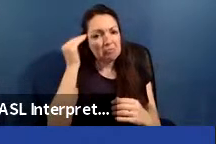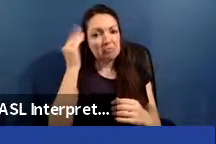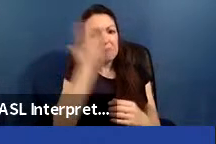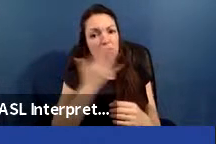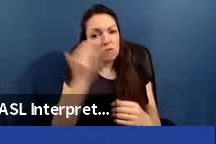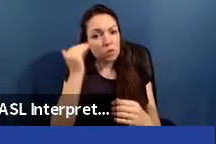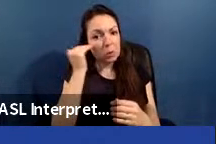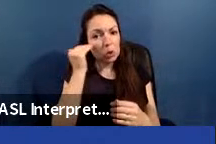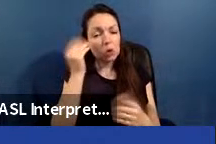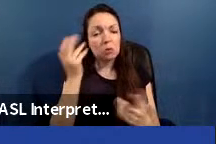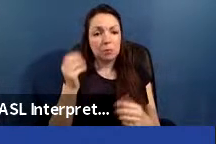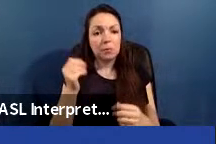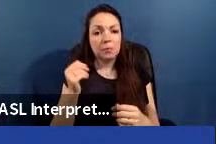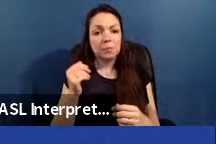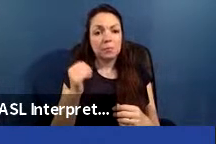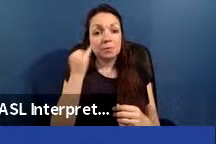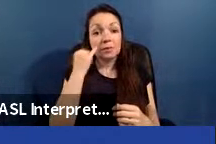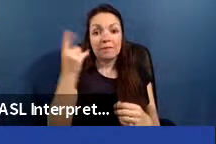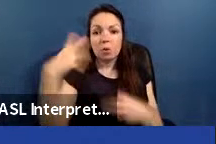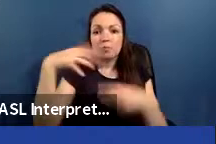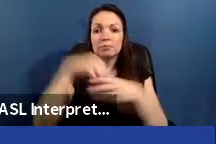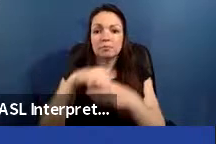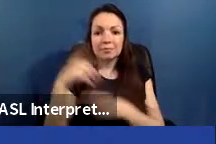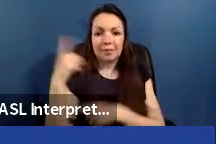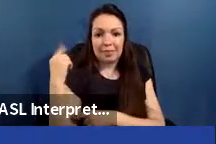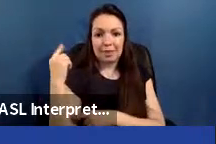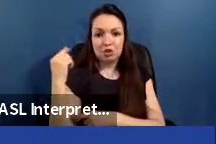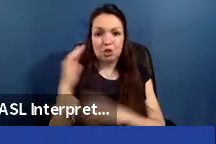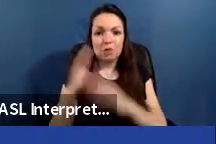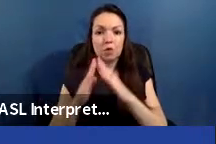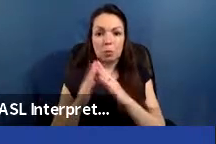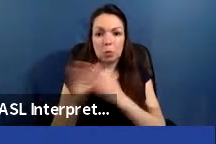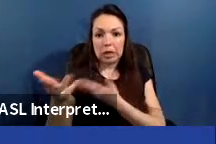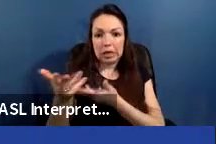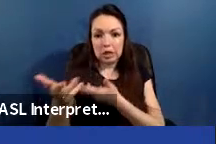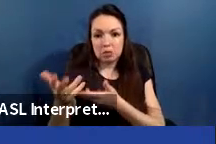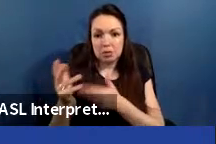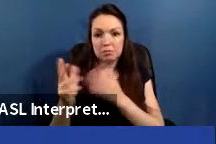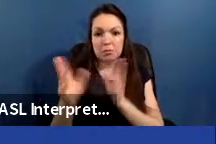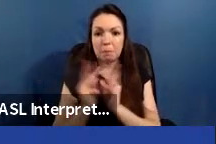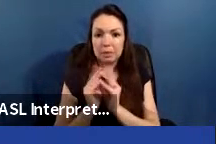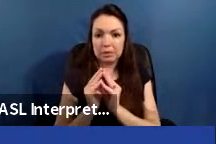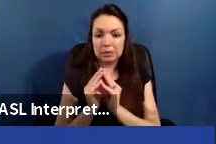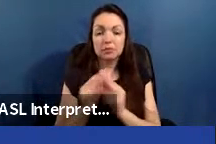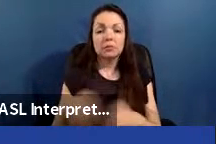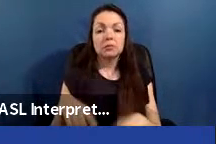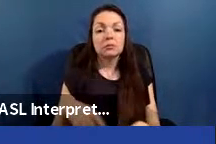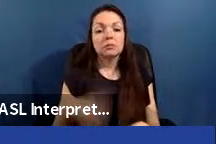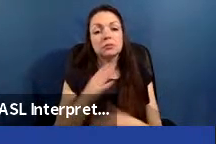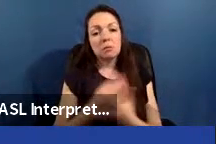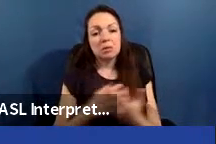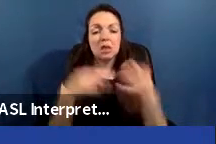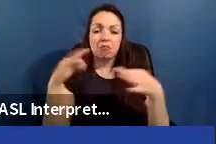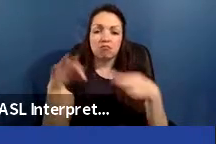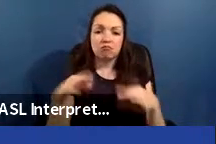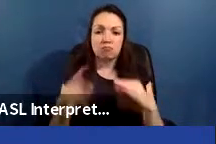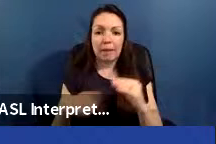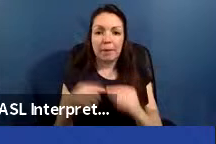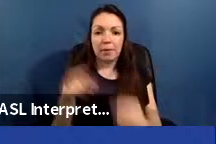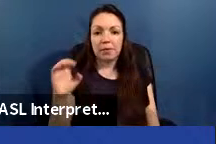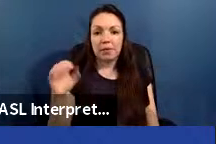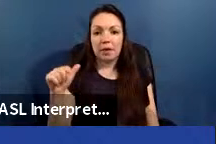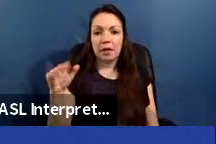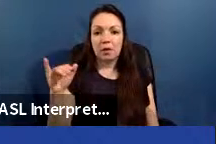joined our community engagement spaces last year. Just to give some framing around the equity index. The equity index